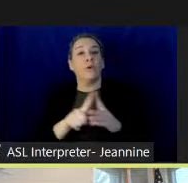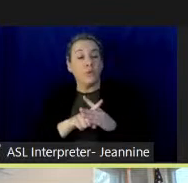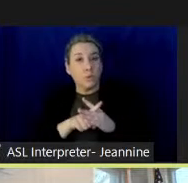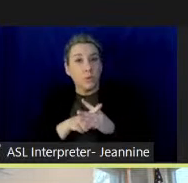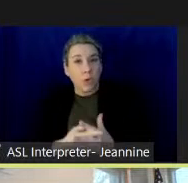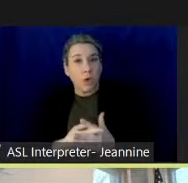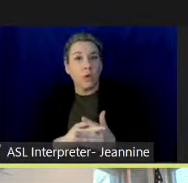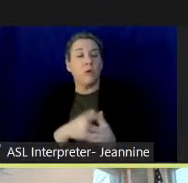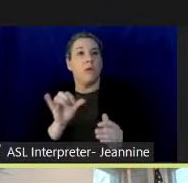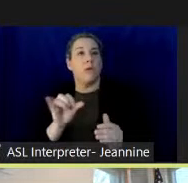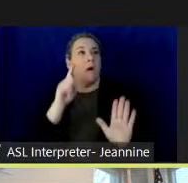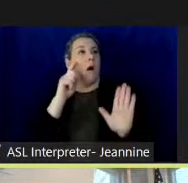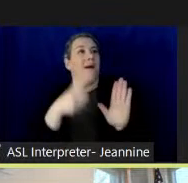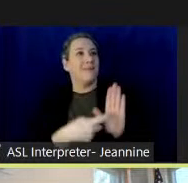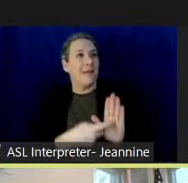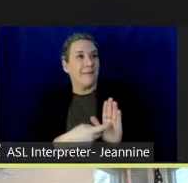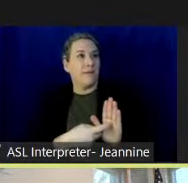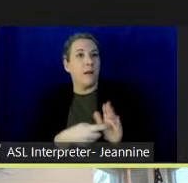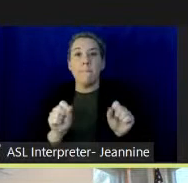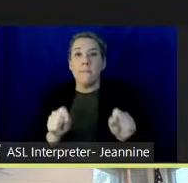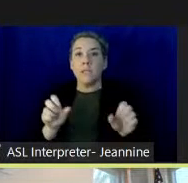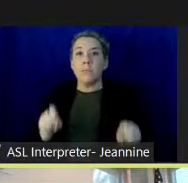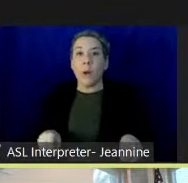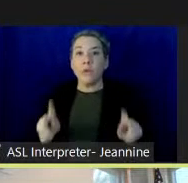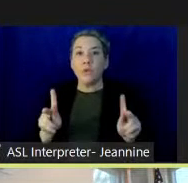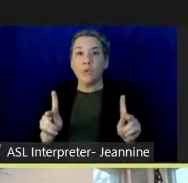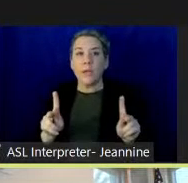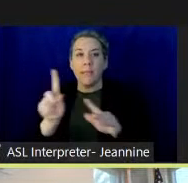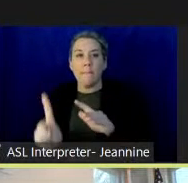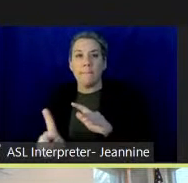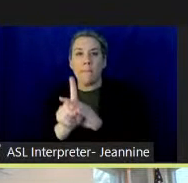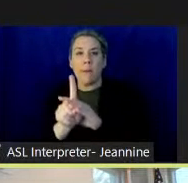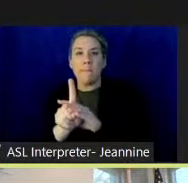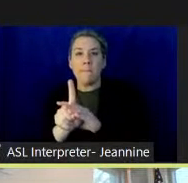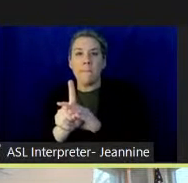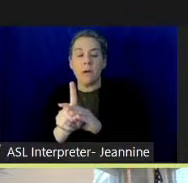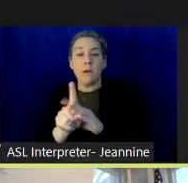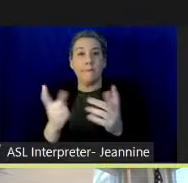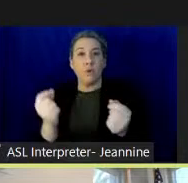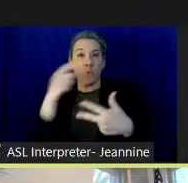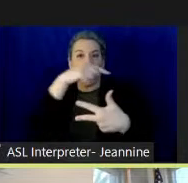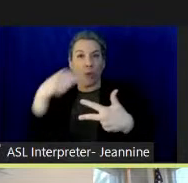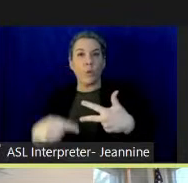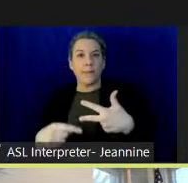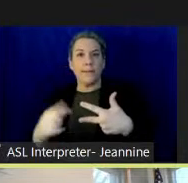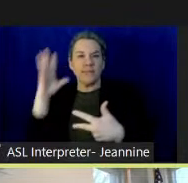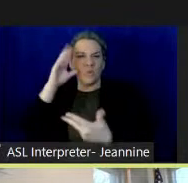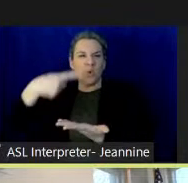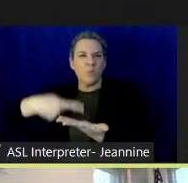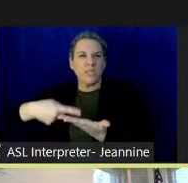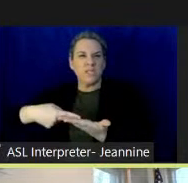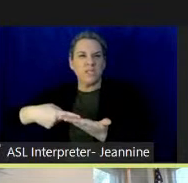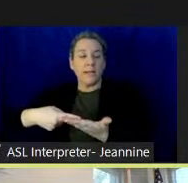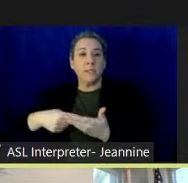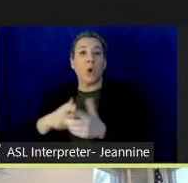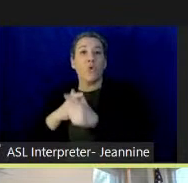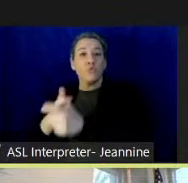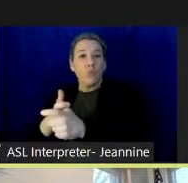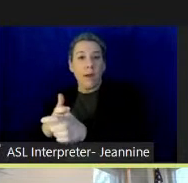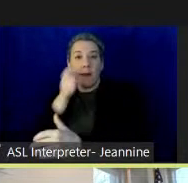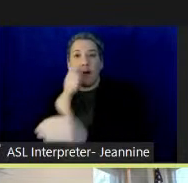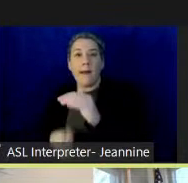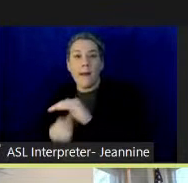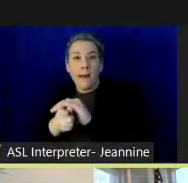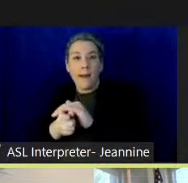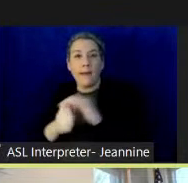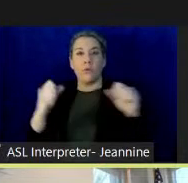start identifying these windows of opportunity that present themselves for you to do one of the three things that we're going to discuss: either run, hide, or fight,